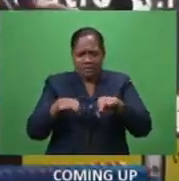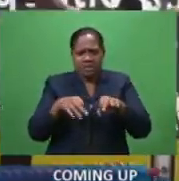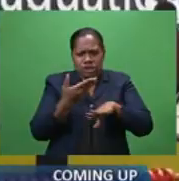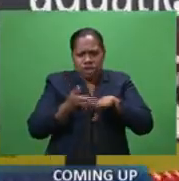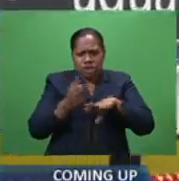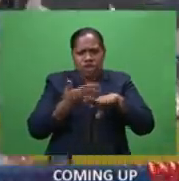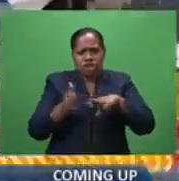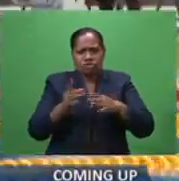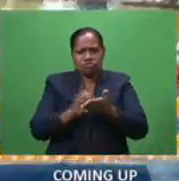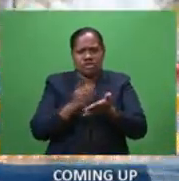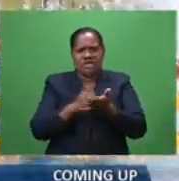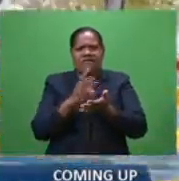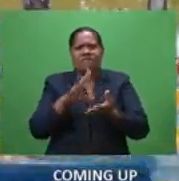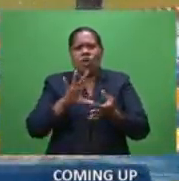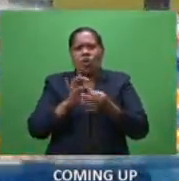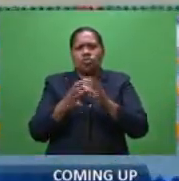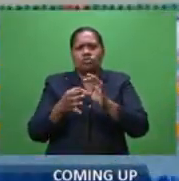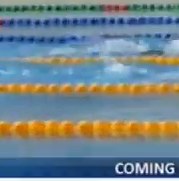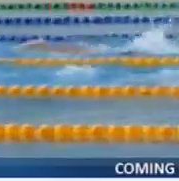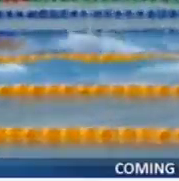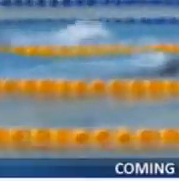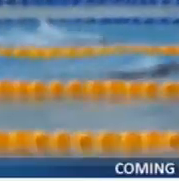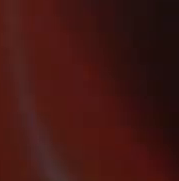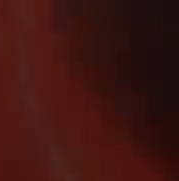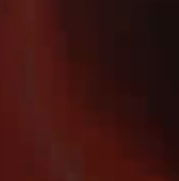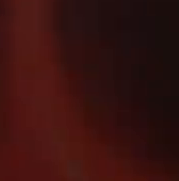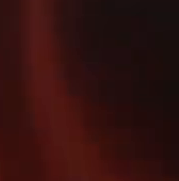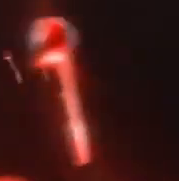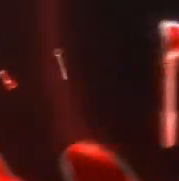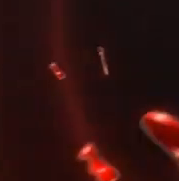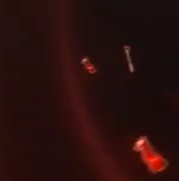Oceania Meet. This and more after the break.